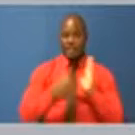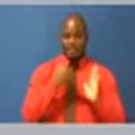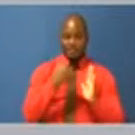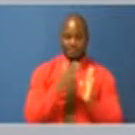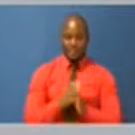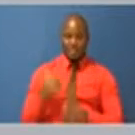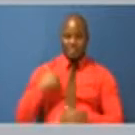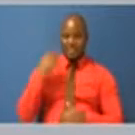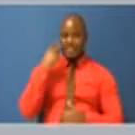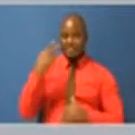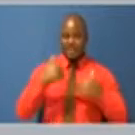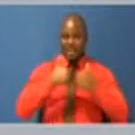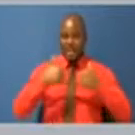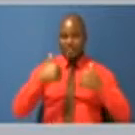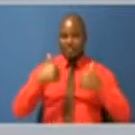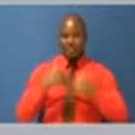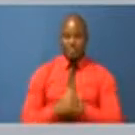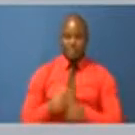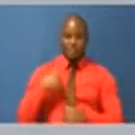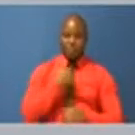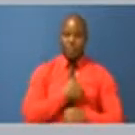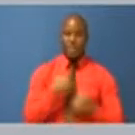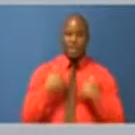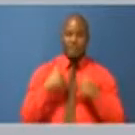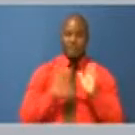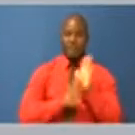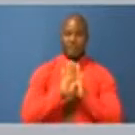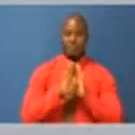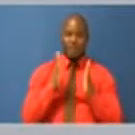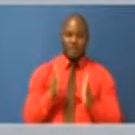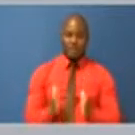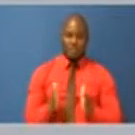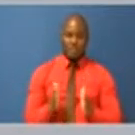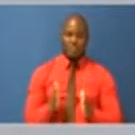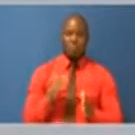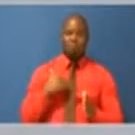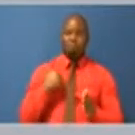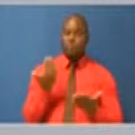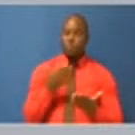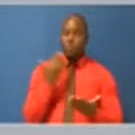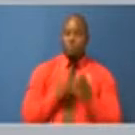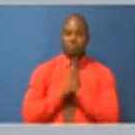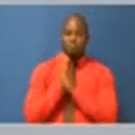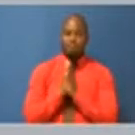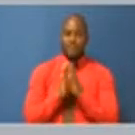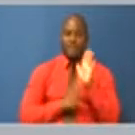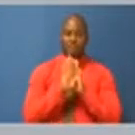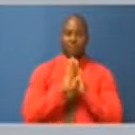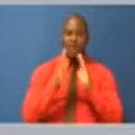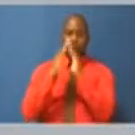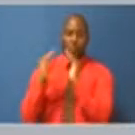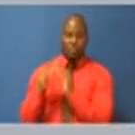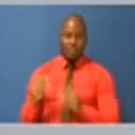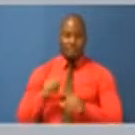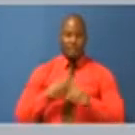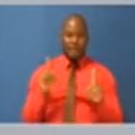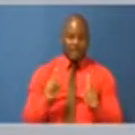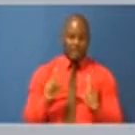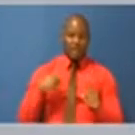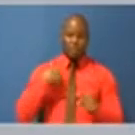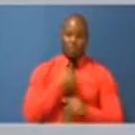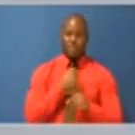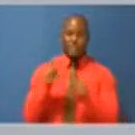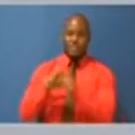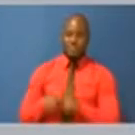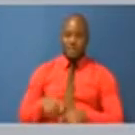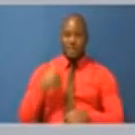seen the the gap we have the the developers who are willing to develop the homes but and we also